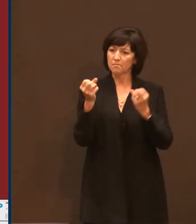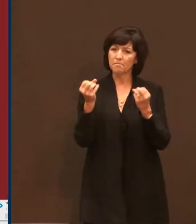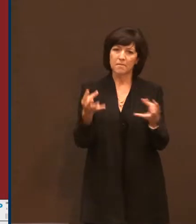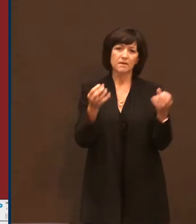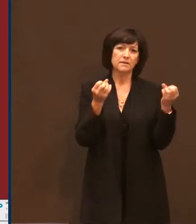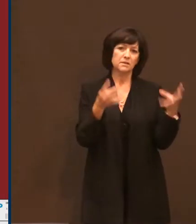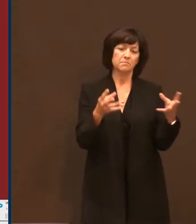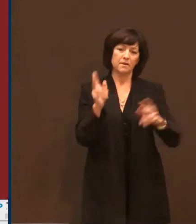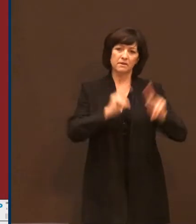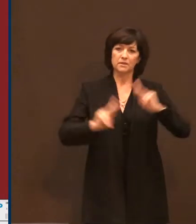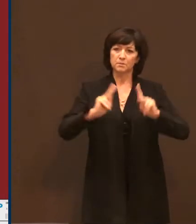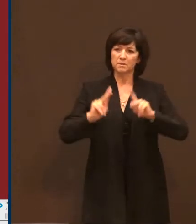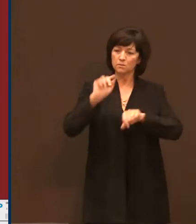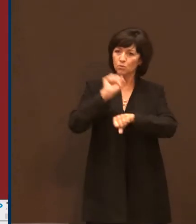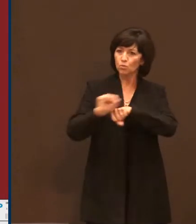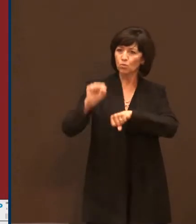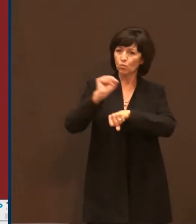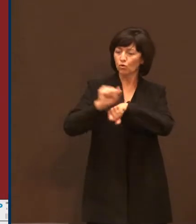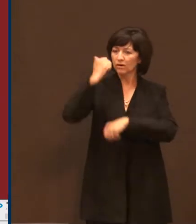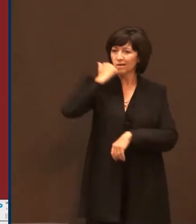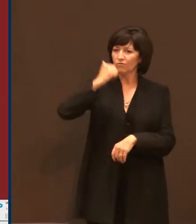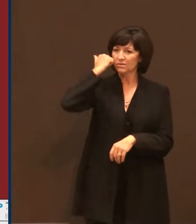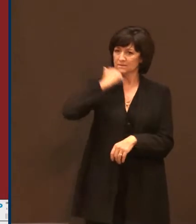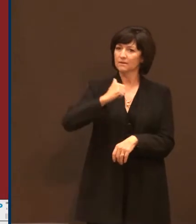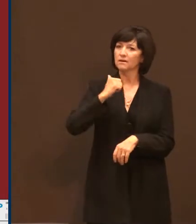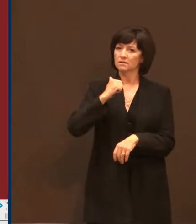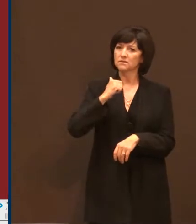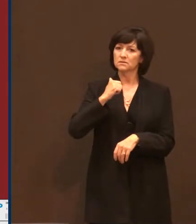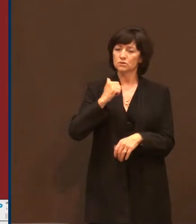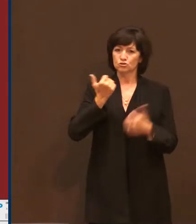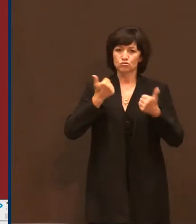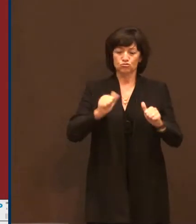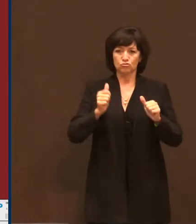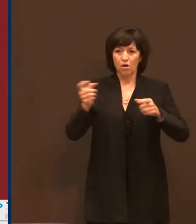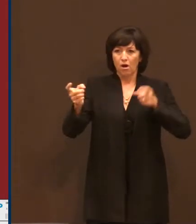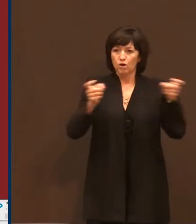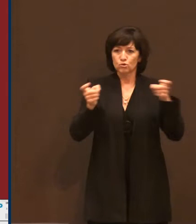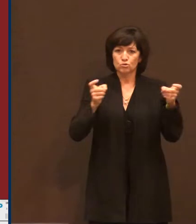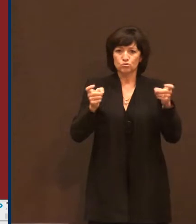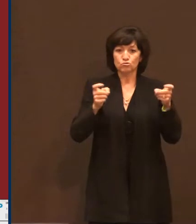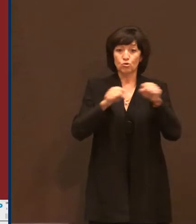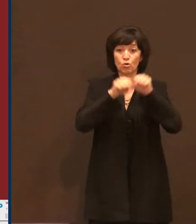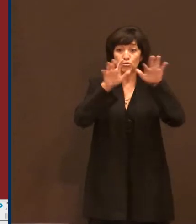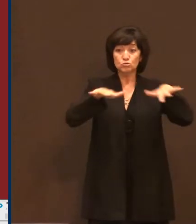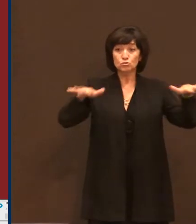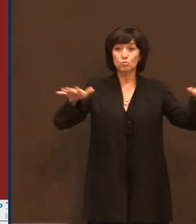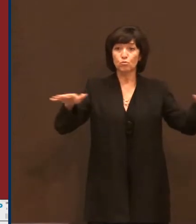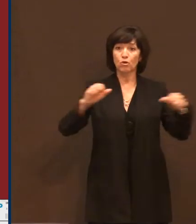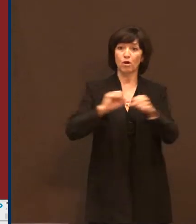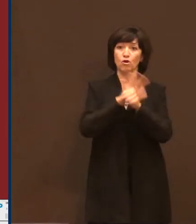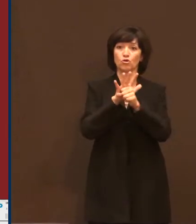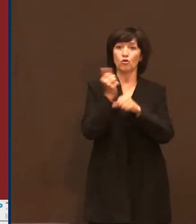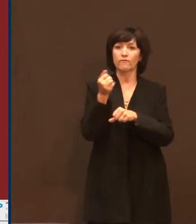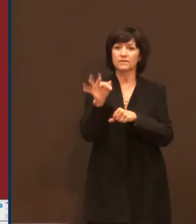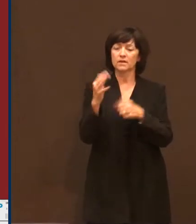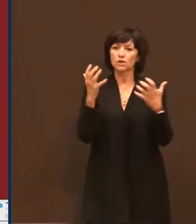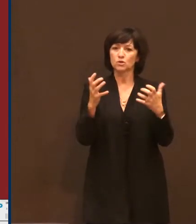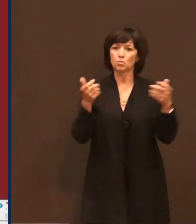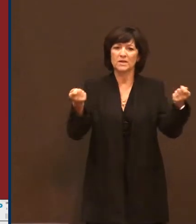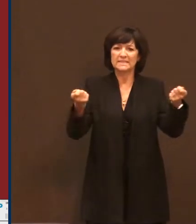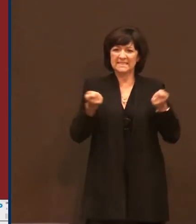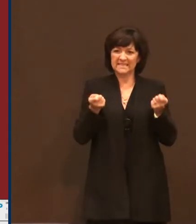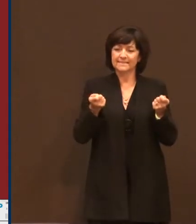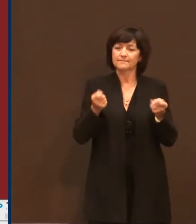that are working hard every day to control the spread of COVID-19 in our state, to do the